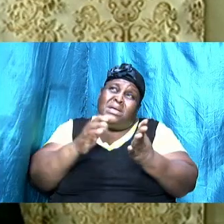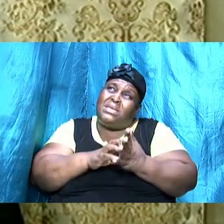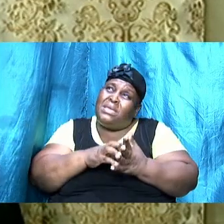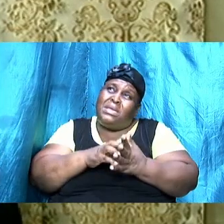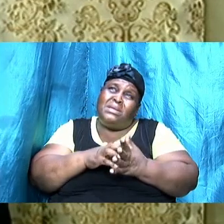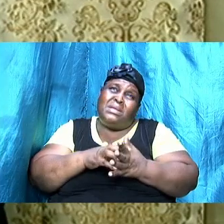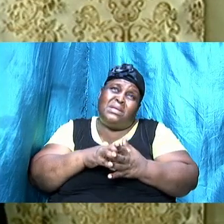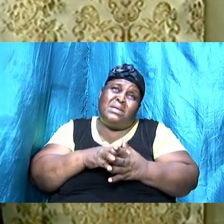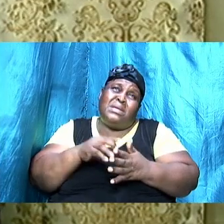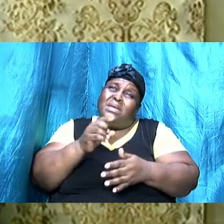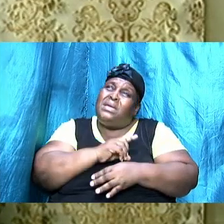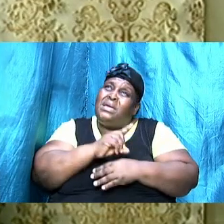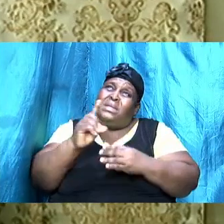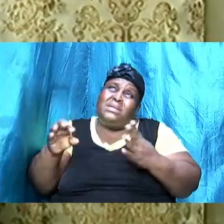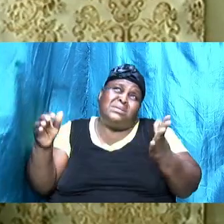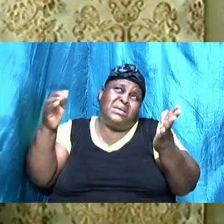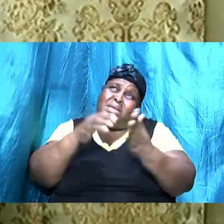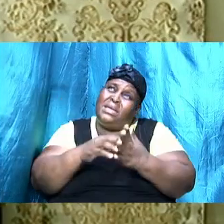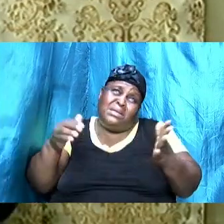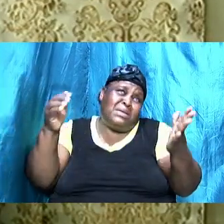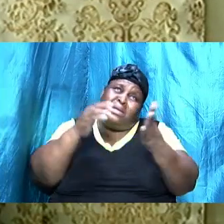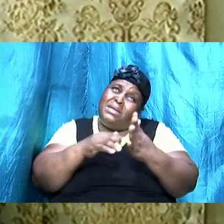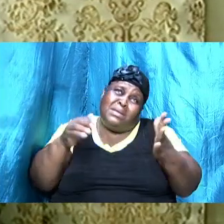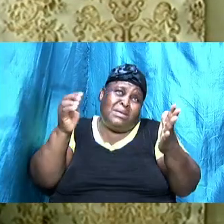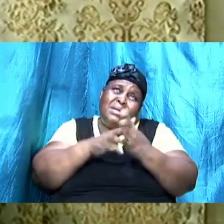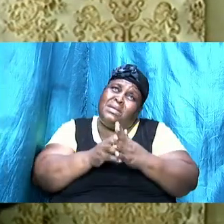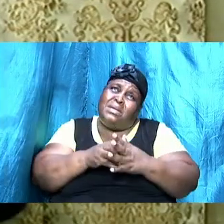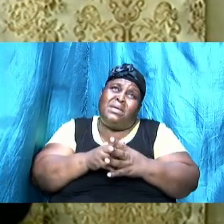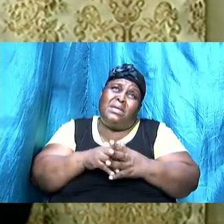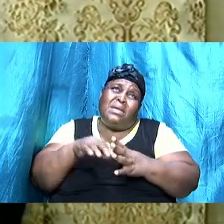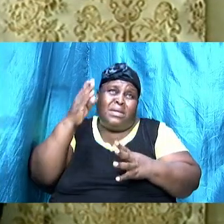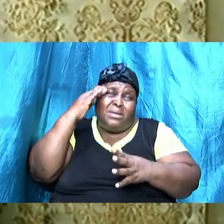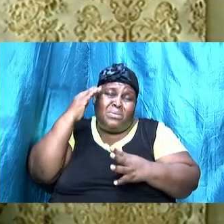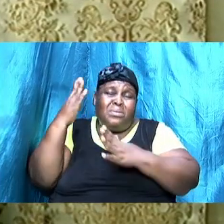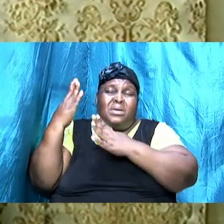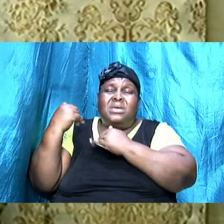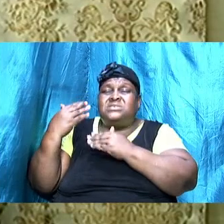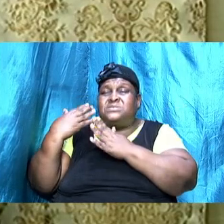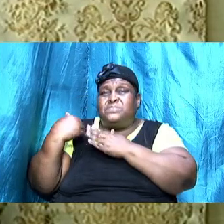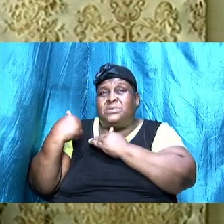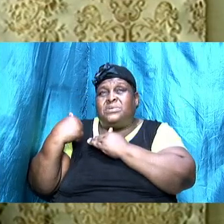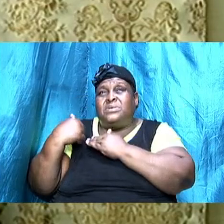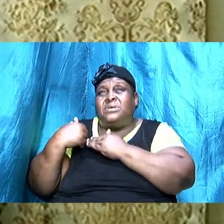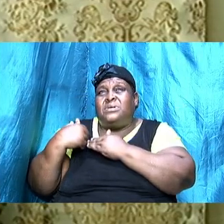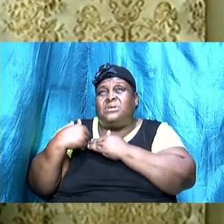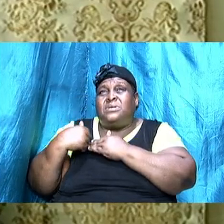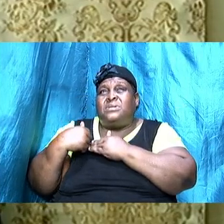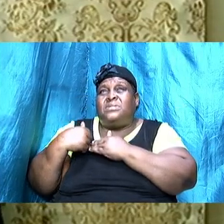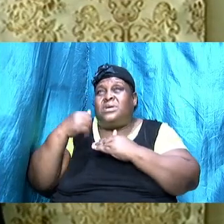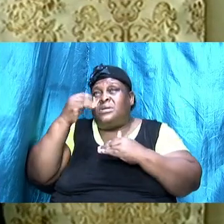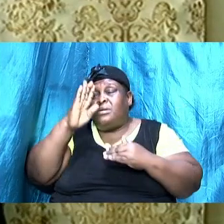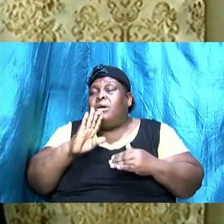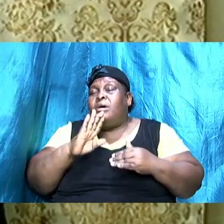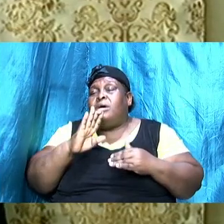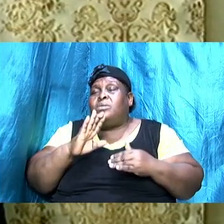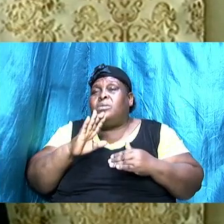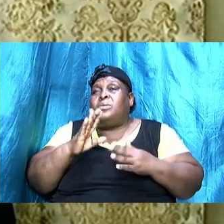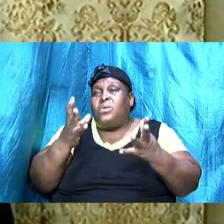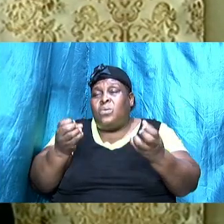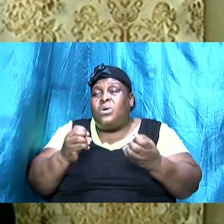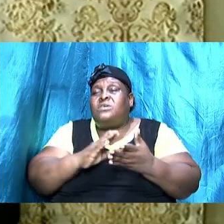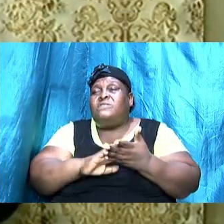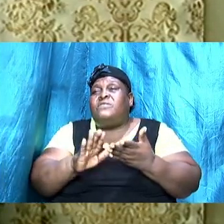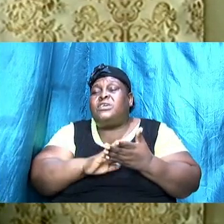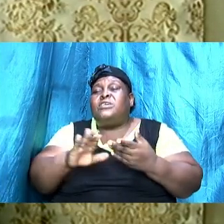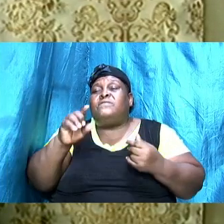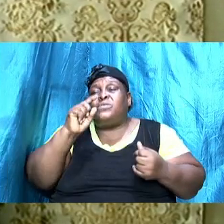did it the year before, I did it here, and I come back again and I do it. I know you're expecting that he is going to forgive you. You want him to